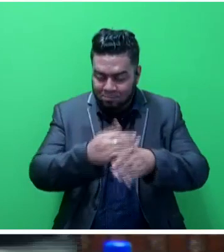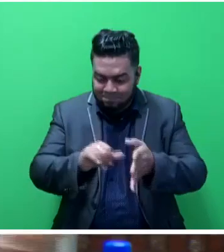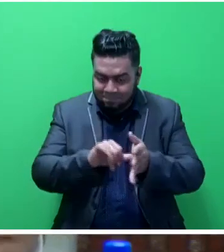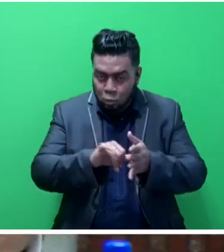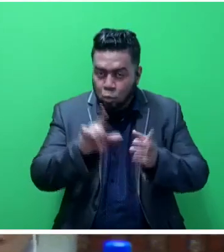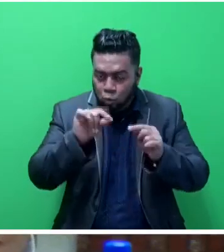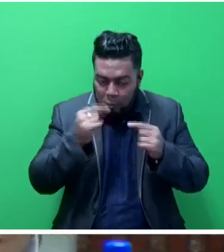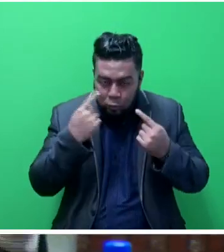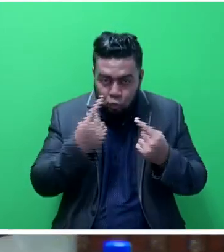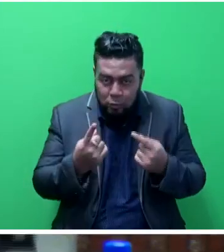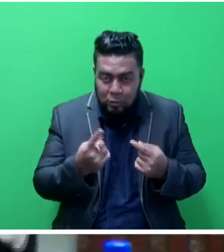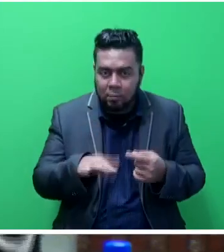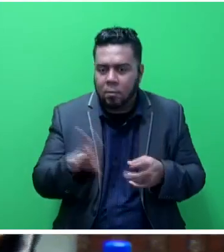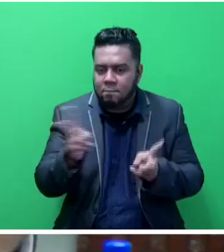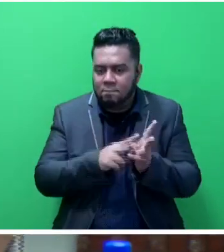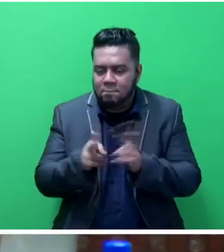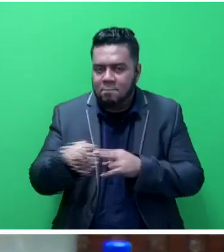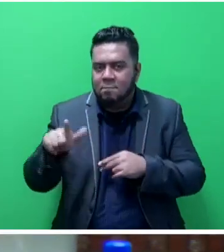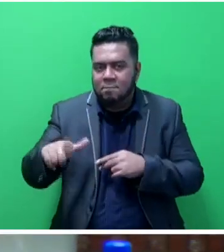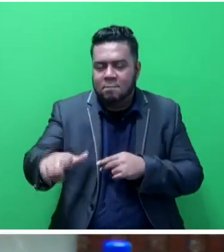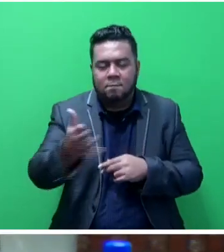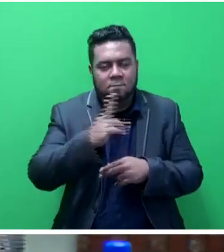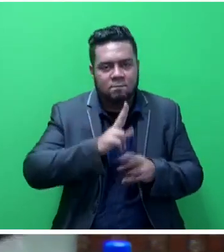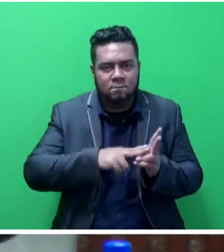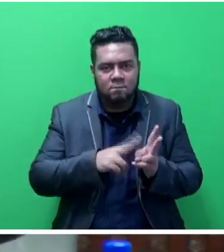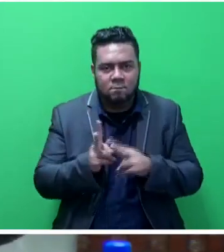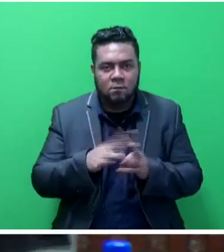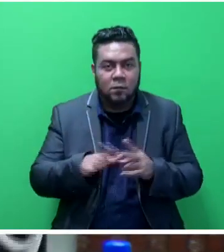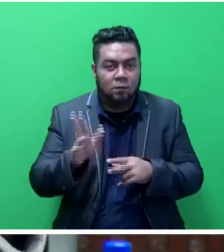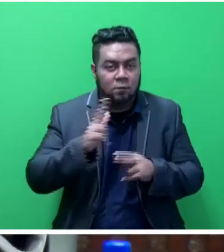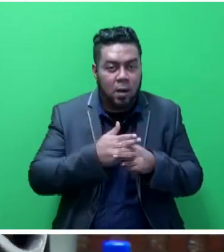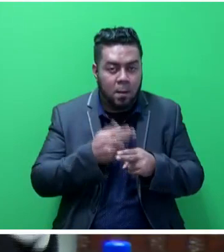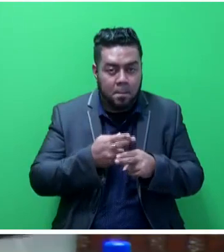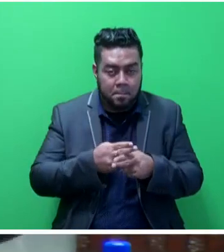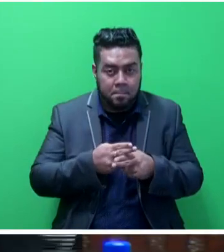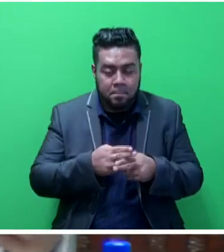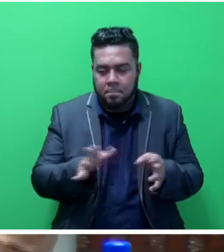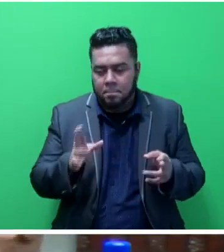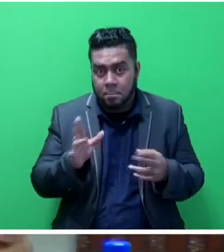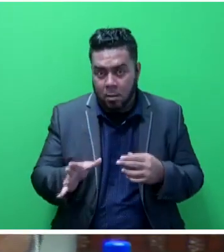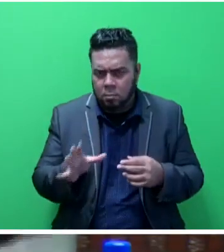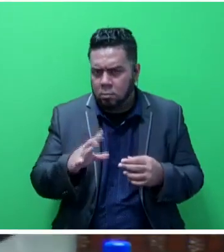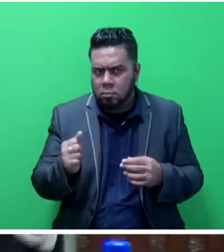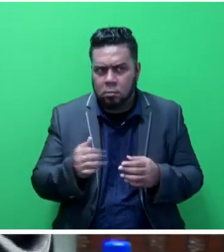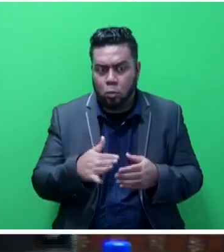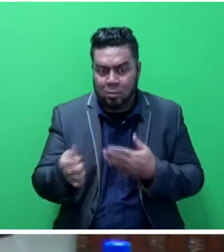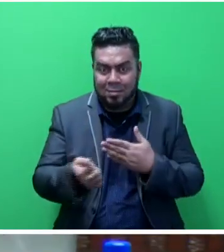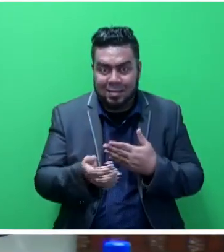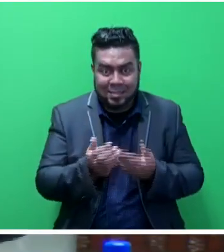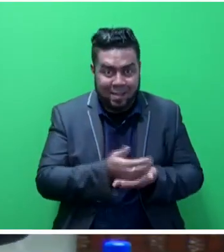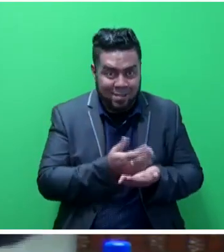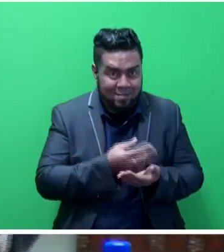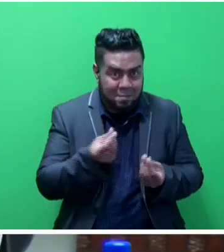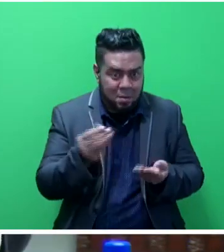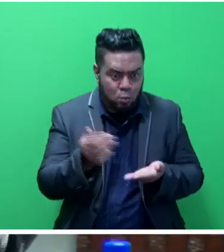the rural households understand the importance of saving. Also, Mr. Speaker, with the savings, we are saying that